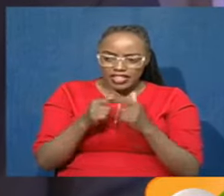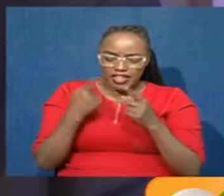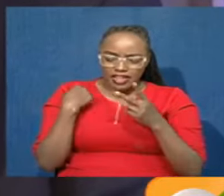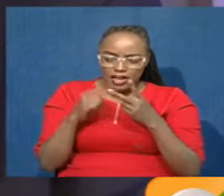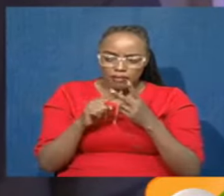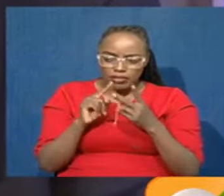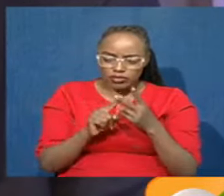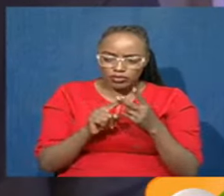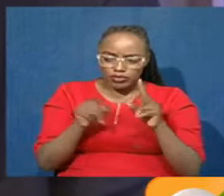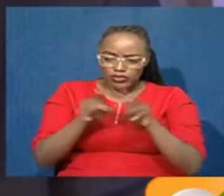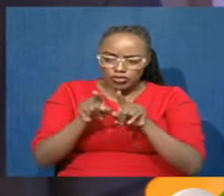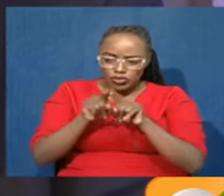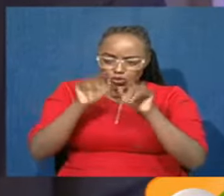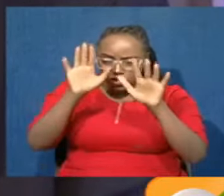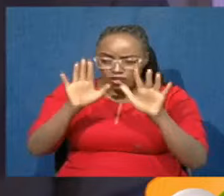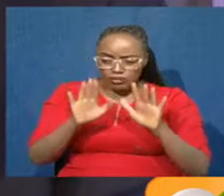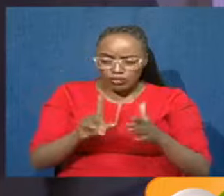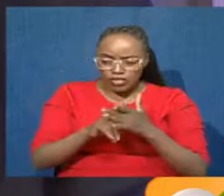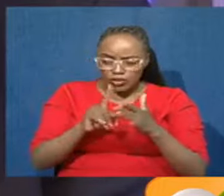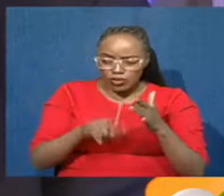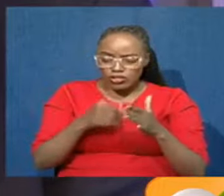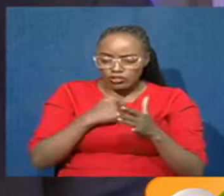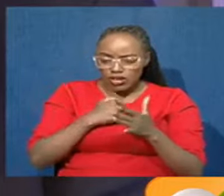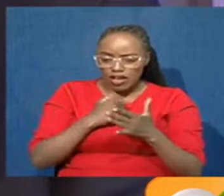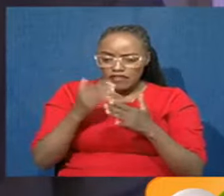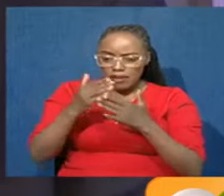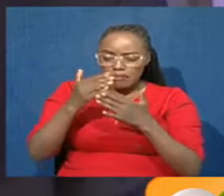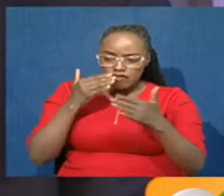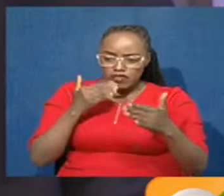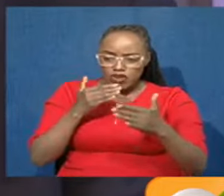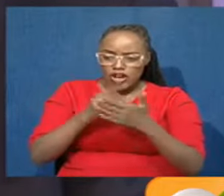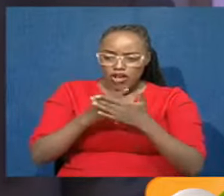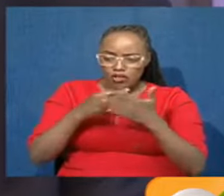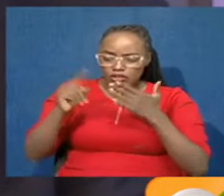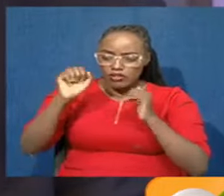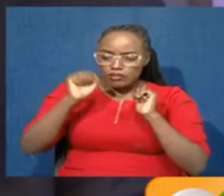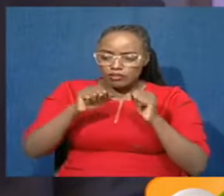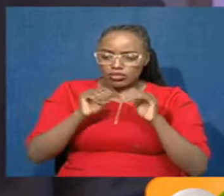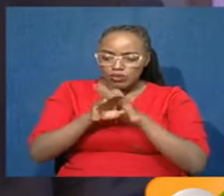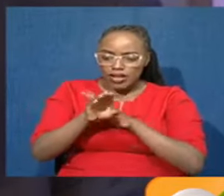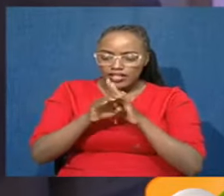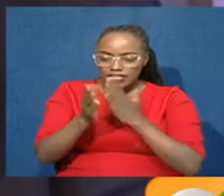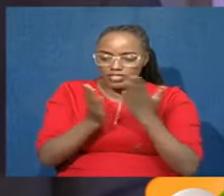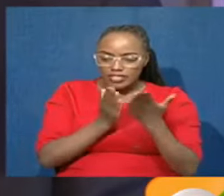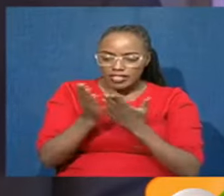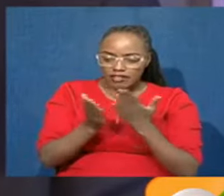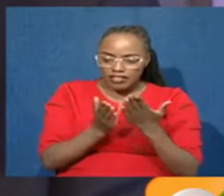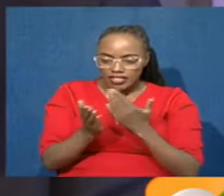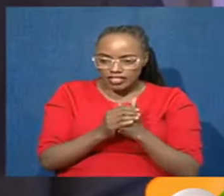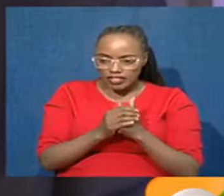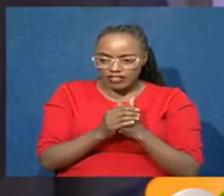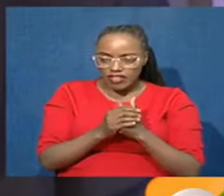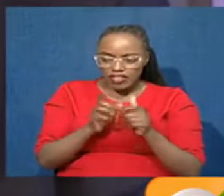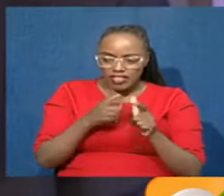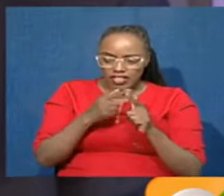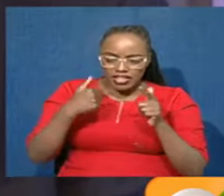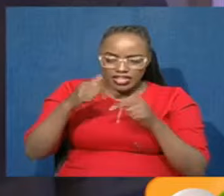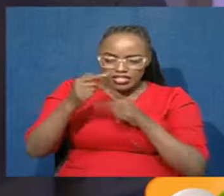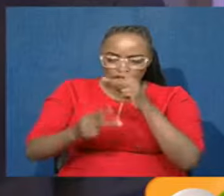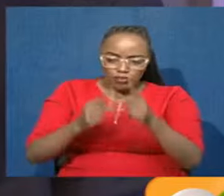It was also important that we get pre-authorization for them actually to access services. And we indeed went through